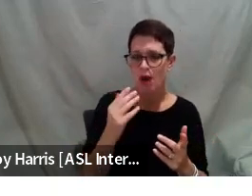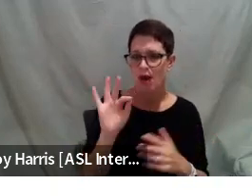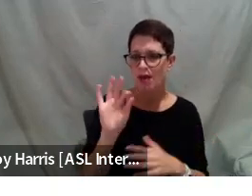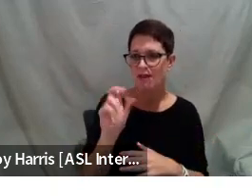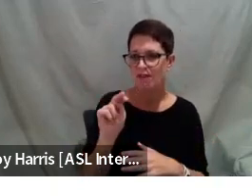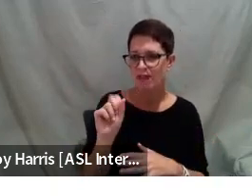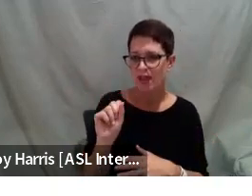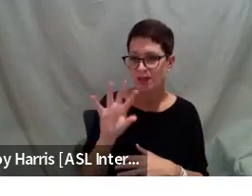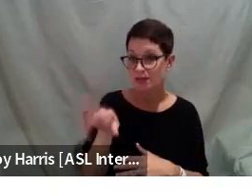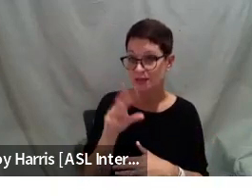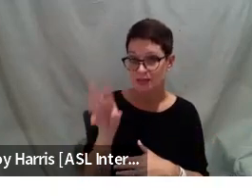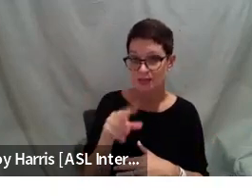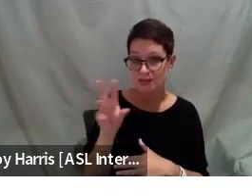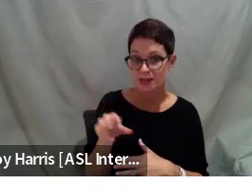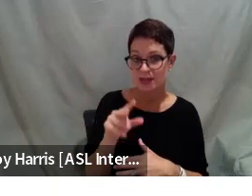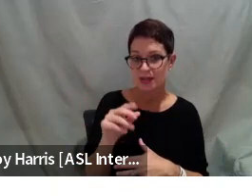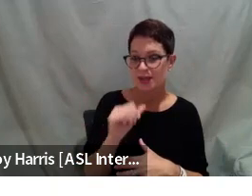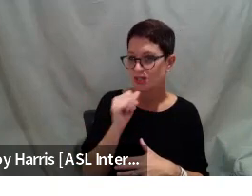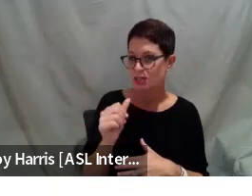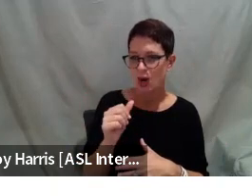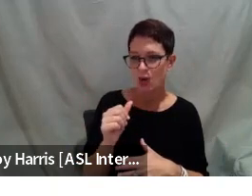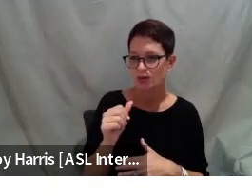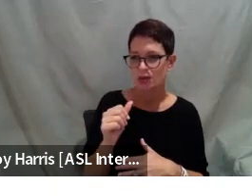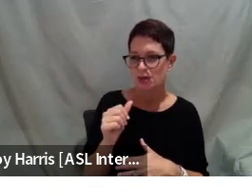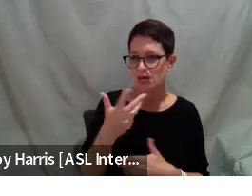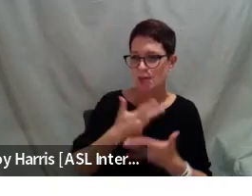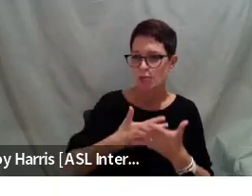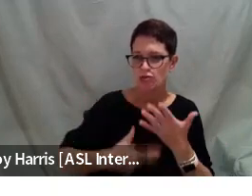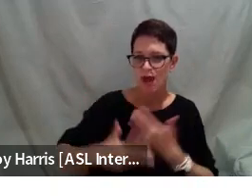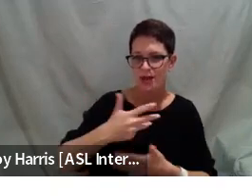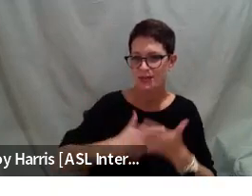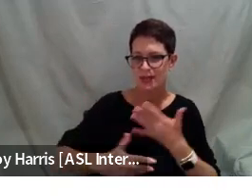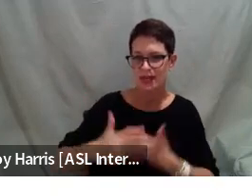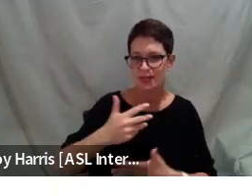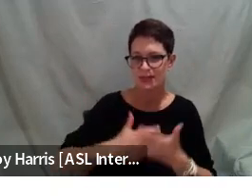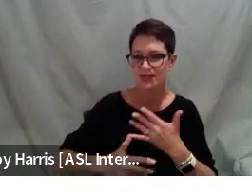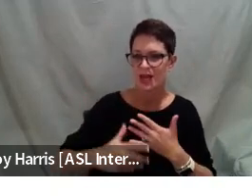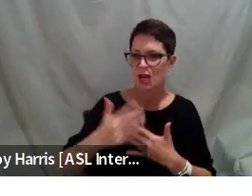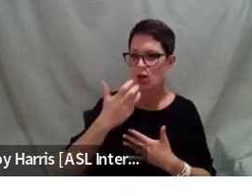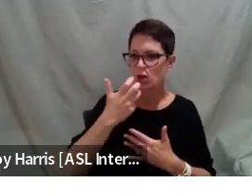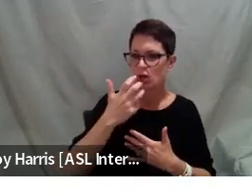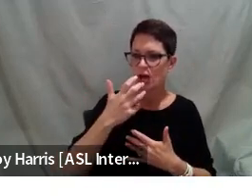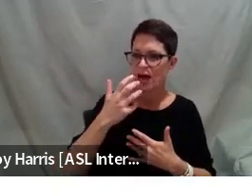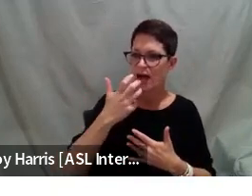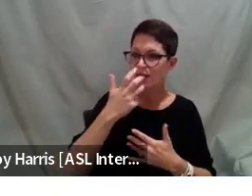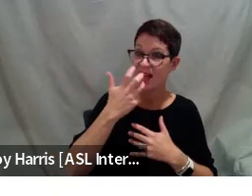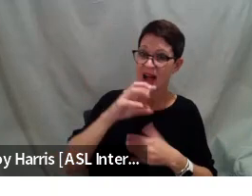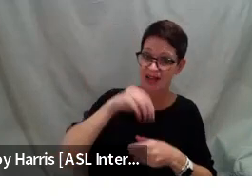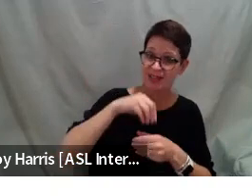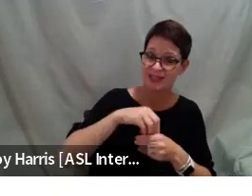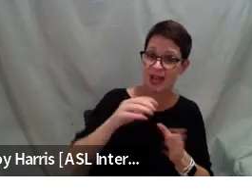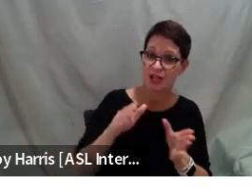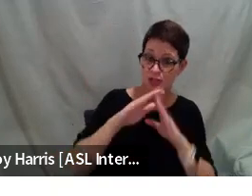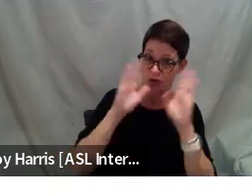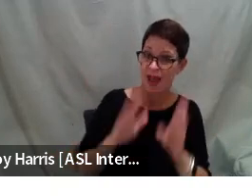don't really process cool air, but when it's hot inside of your home, it would just move around